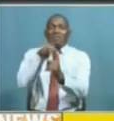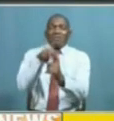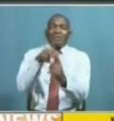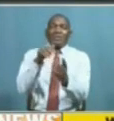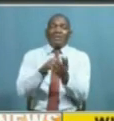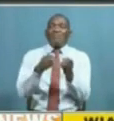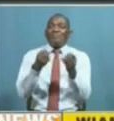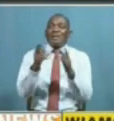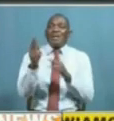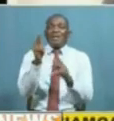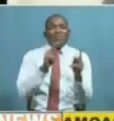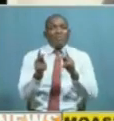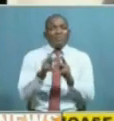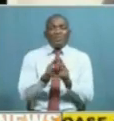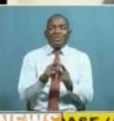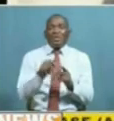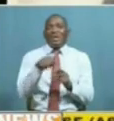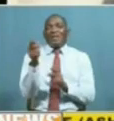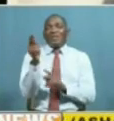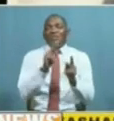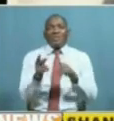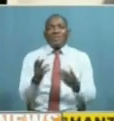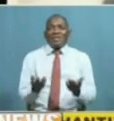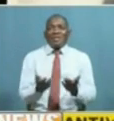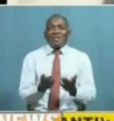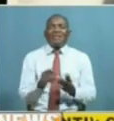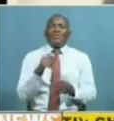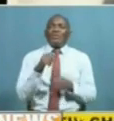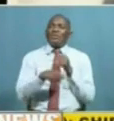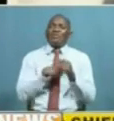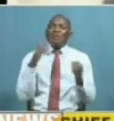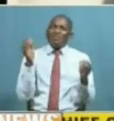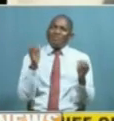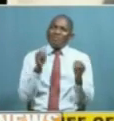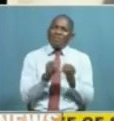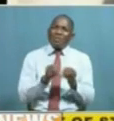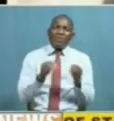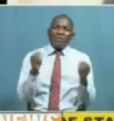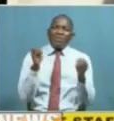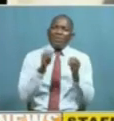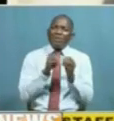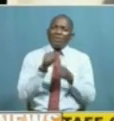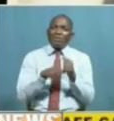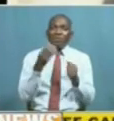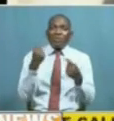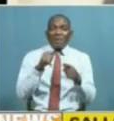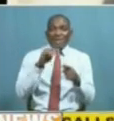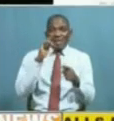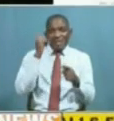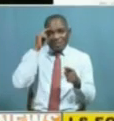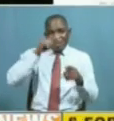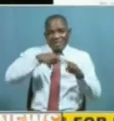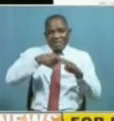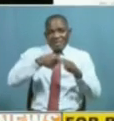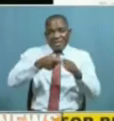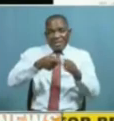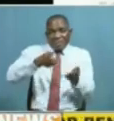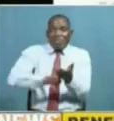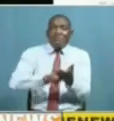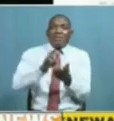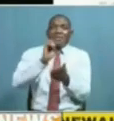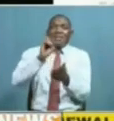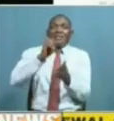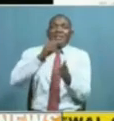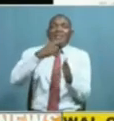of citizens and other people will suffer irreparable harm if the E-levy Act is not put on hold and the